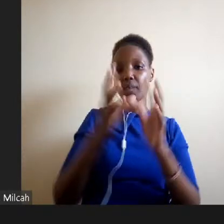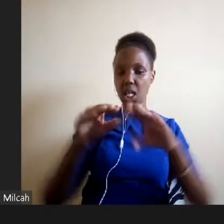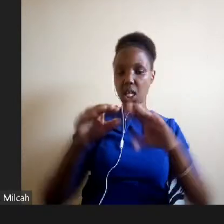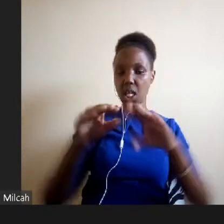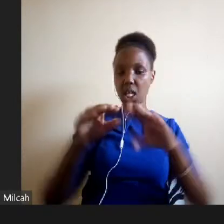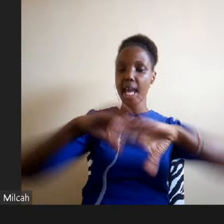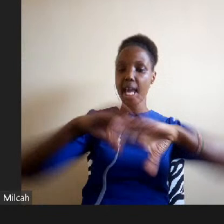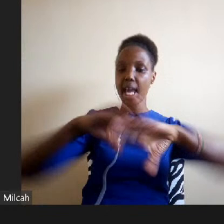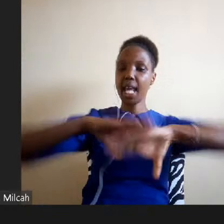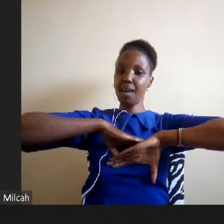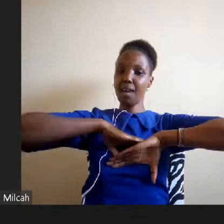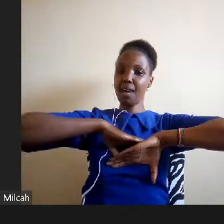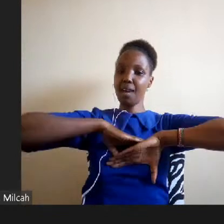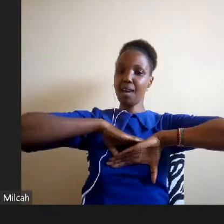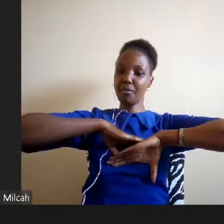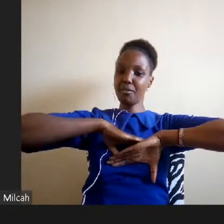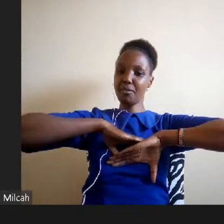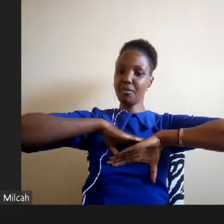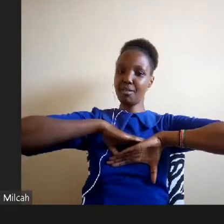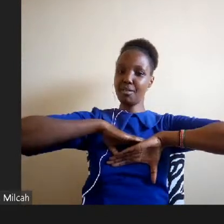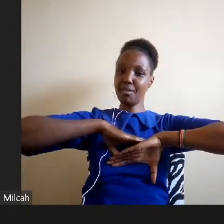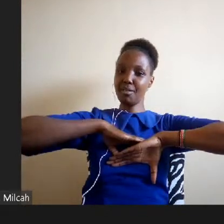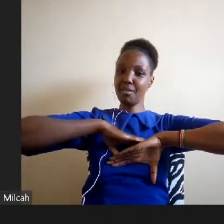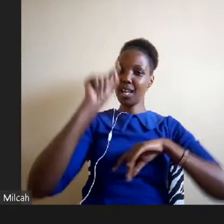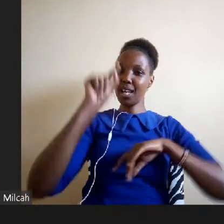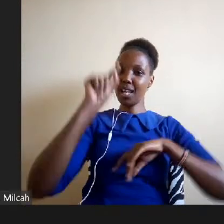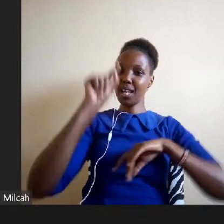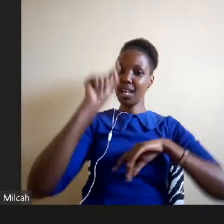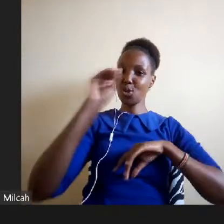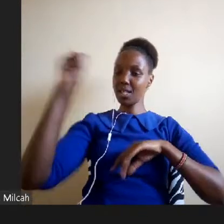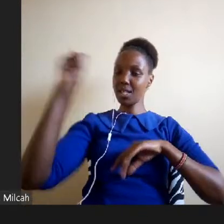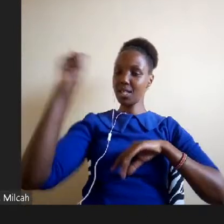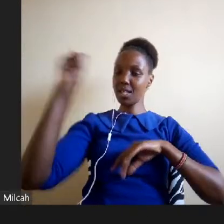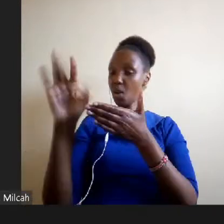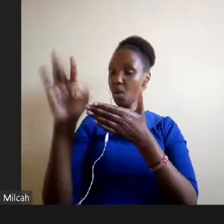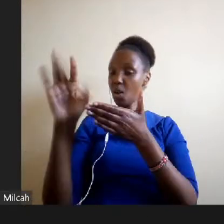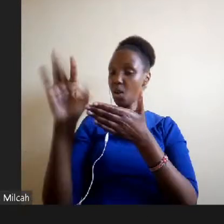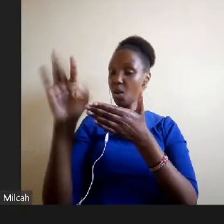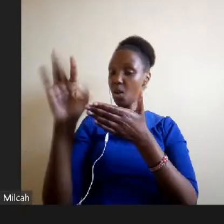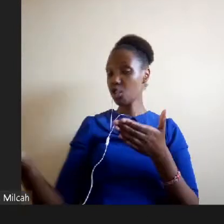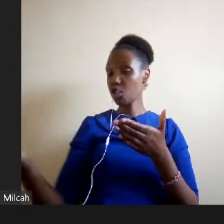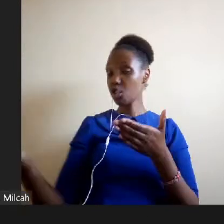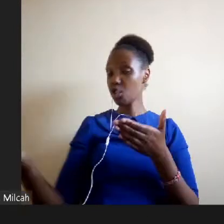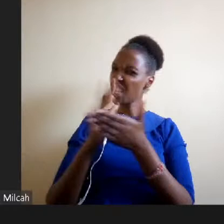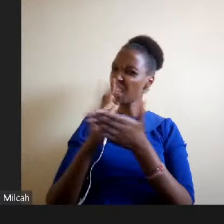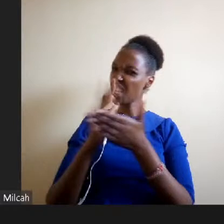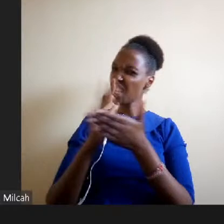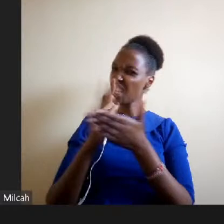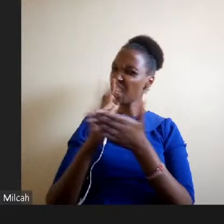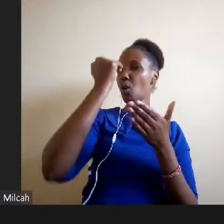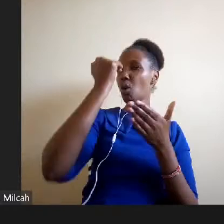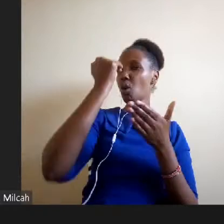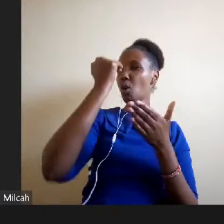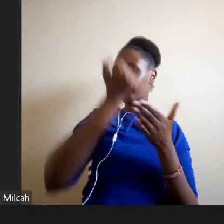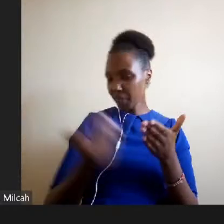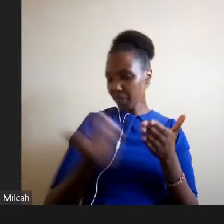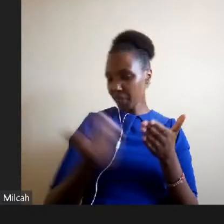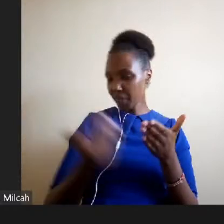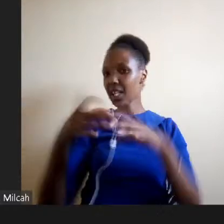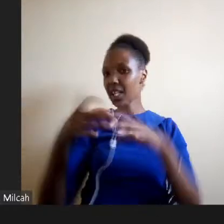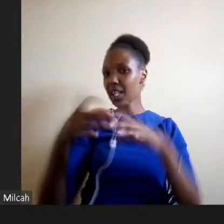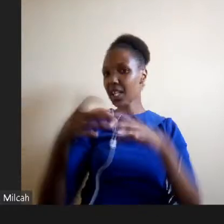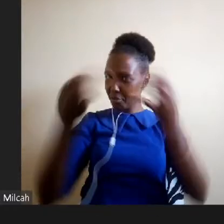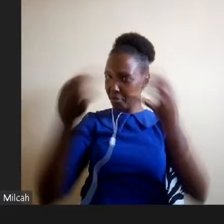can go out there and share with your children, share with your families, and you're able to even instill some of them at home as early